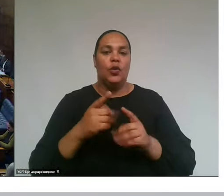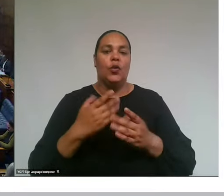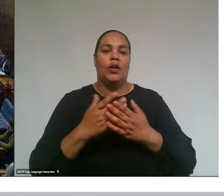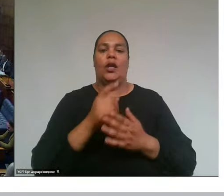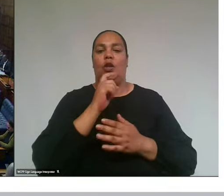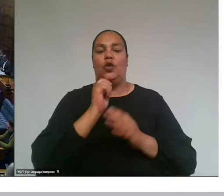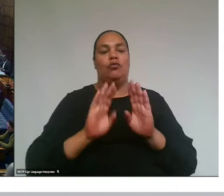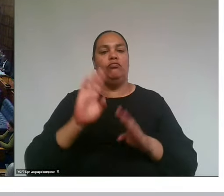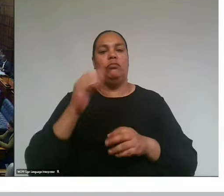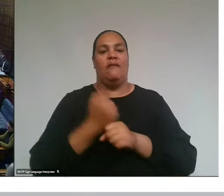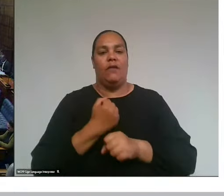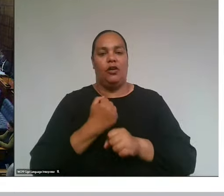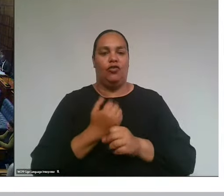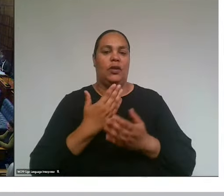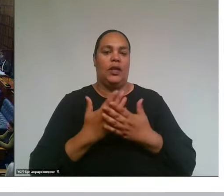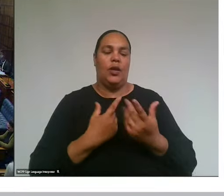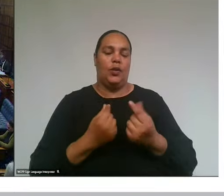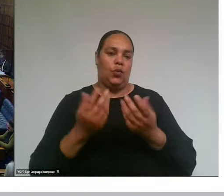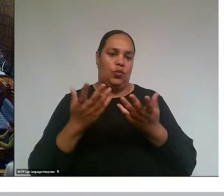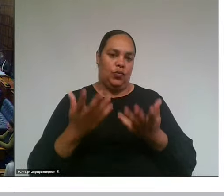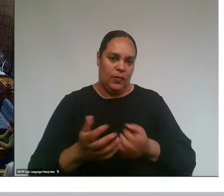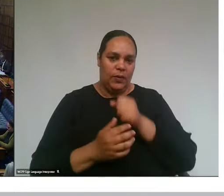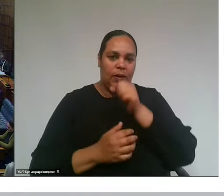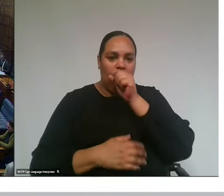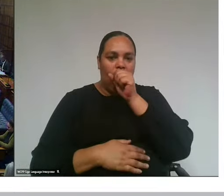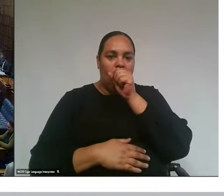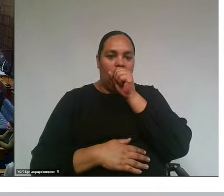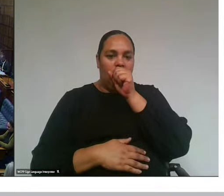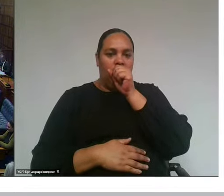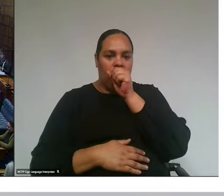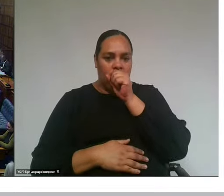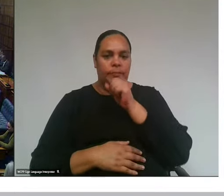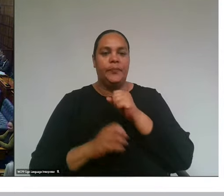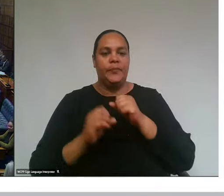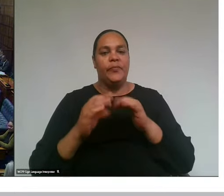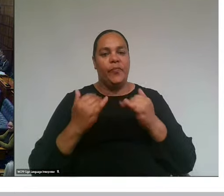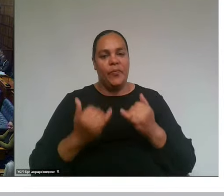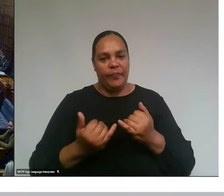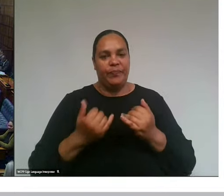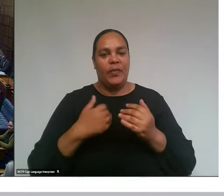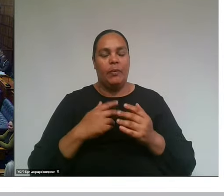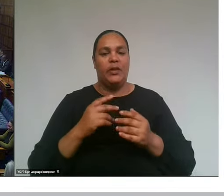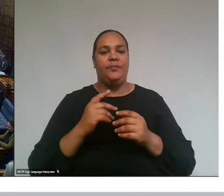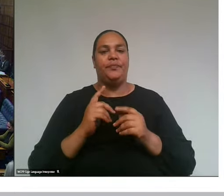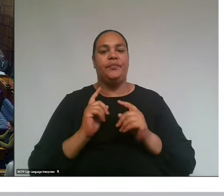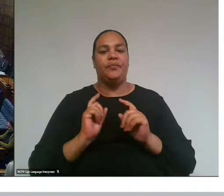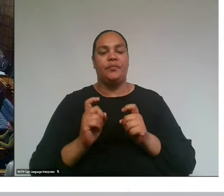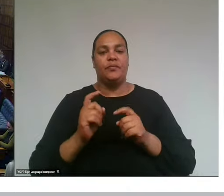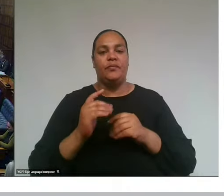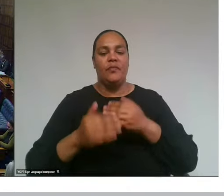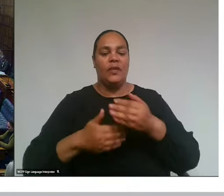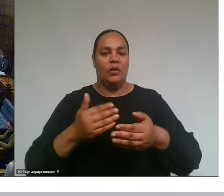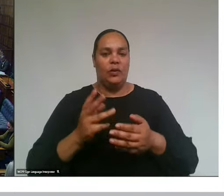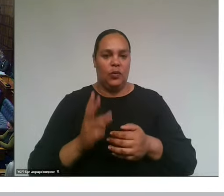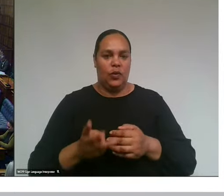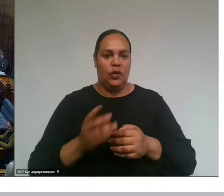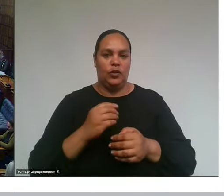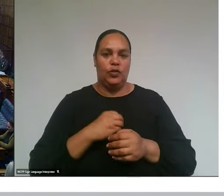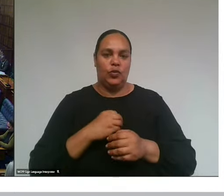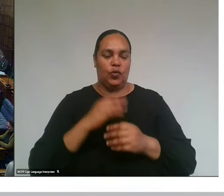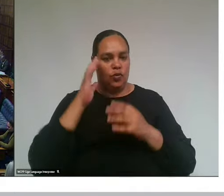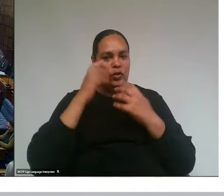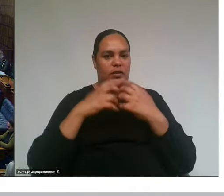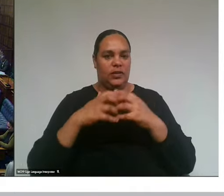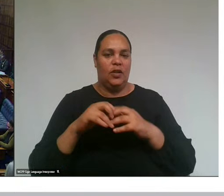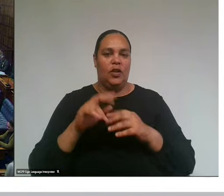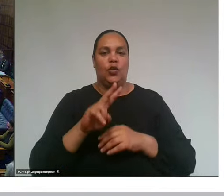use the raise hand function to do so with that I am going to swiftly move on um to the consideration